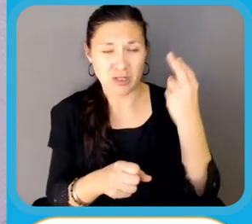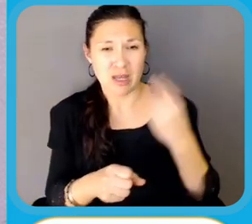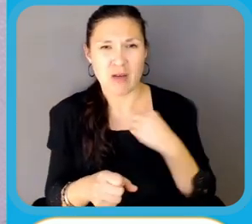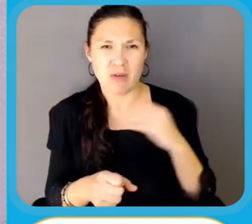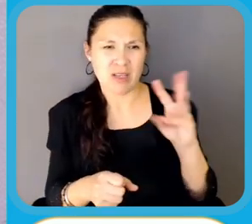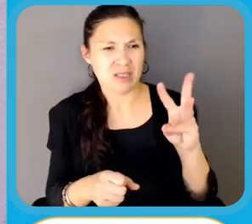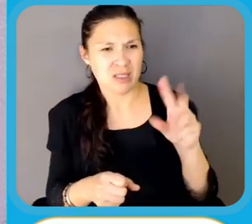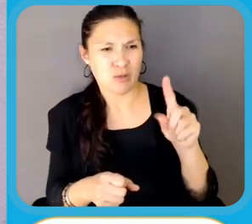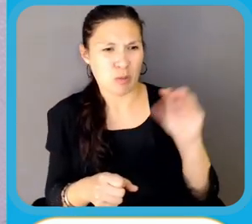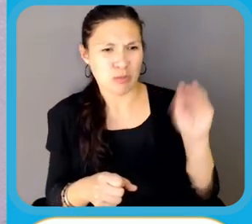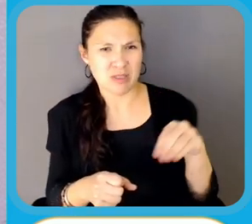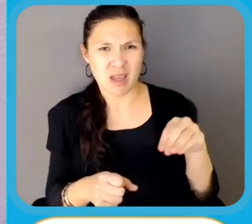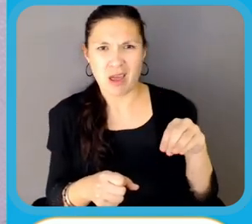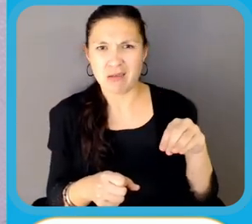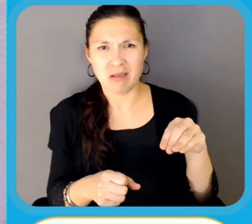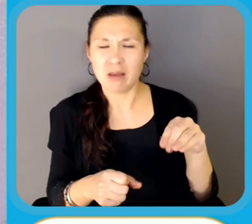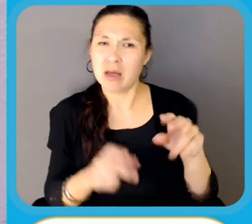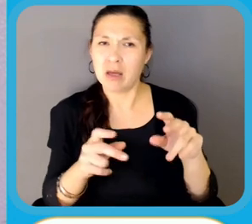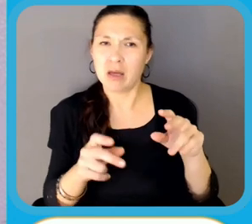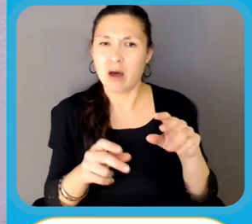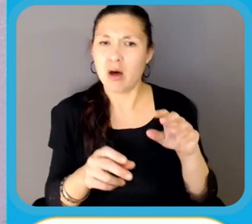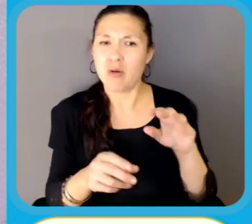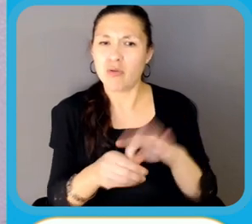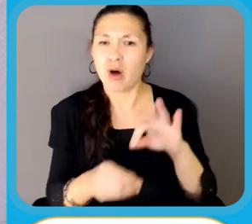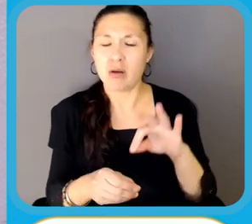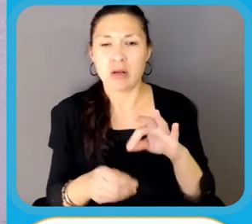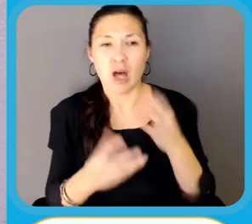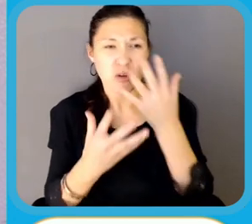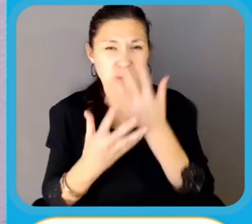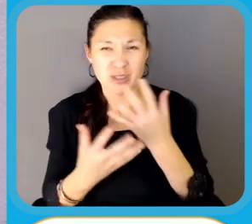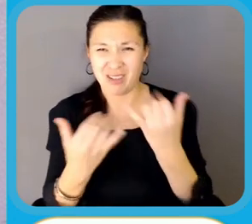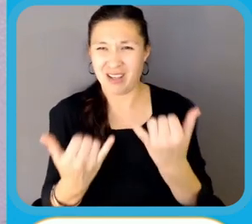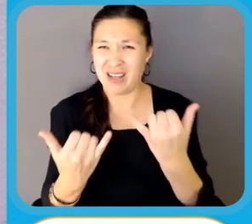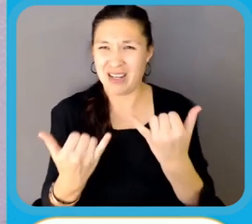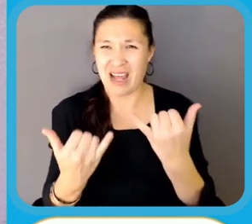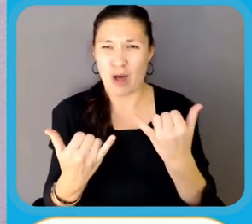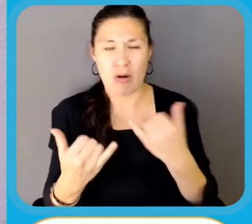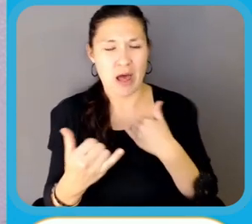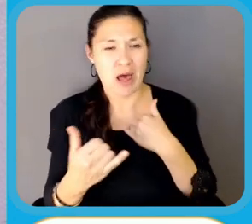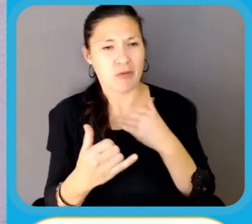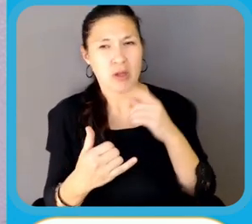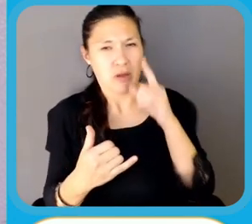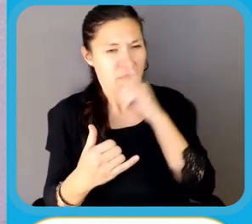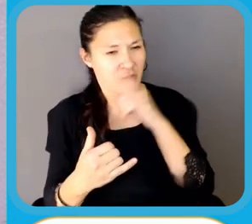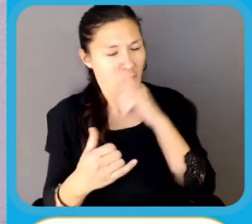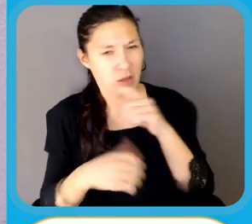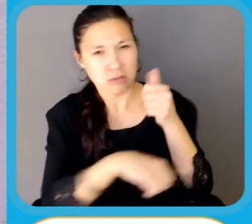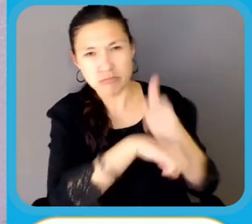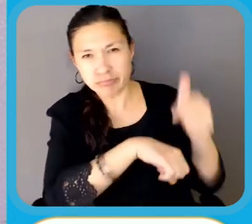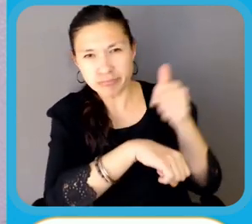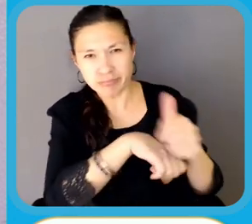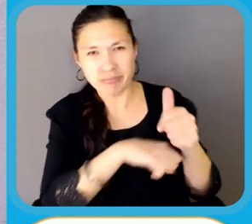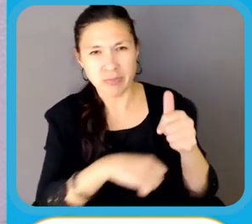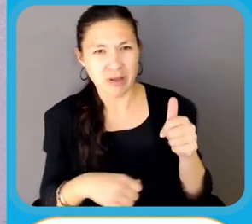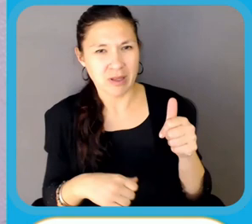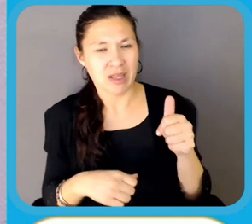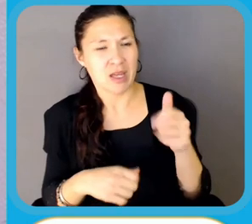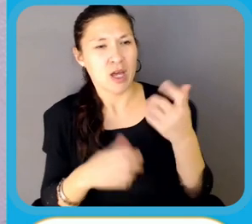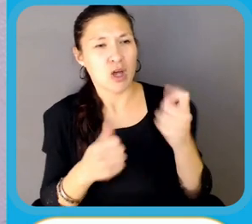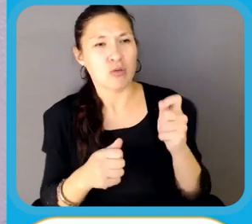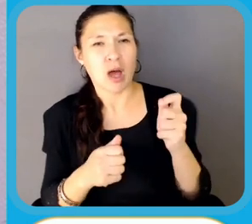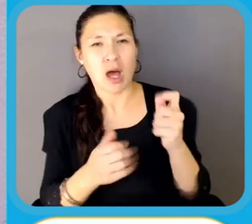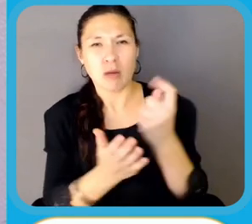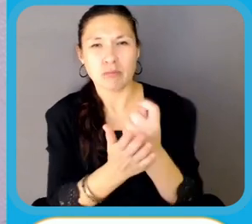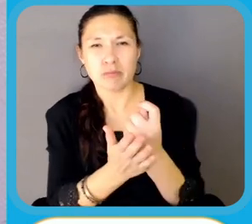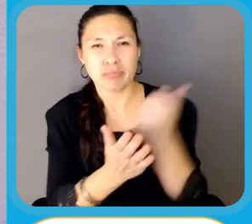vote. It's unfortunate that Governor Newsom is the focus of false allegations and an attempt to recall him from the job we elected him to carry